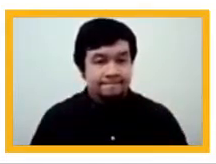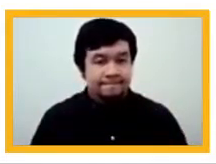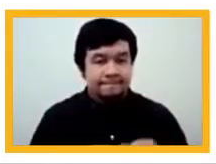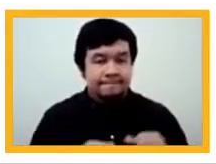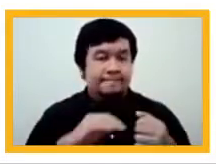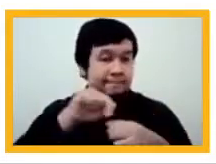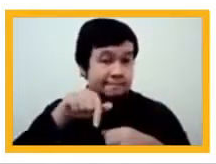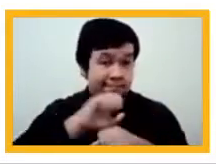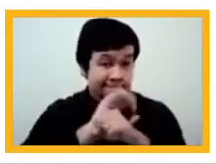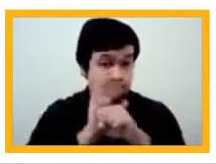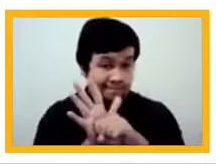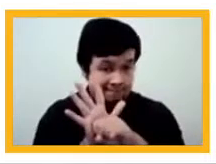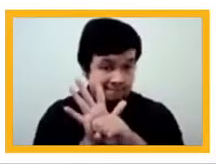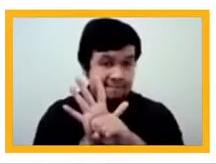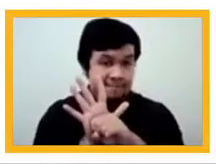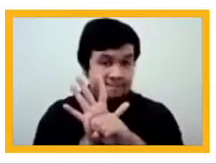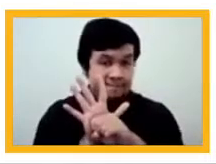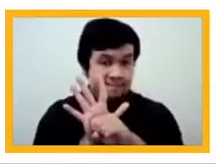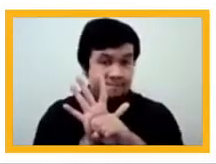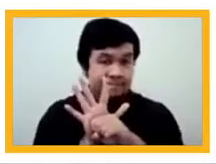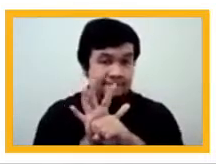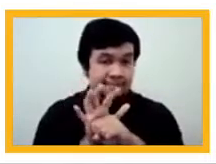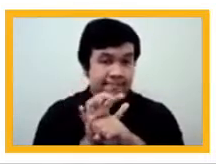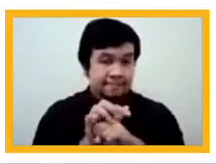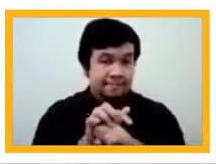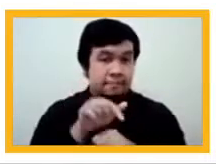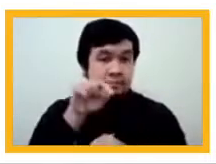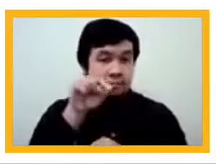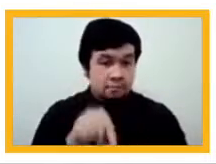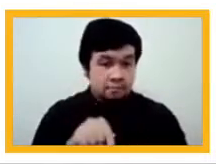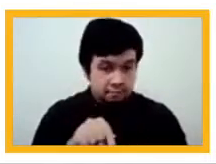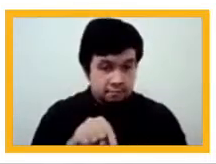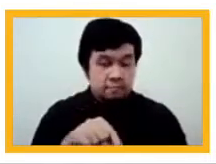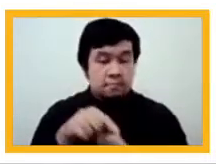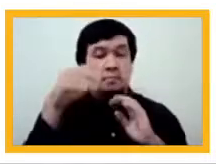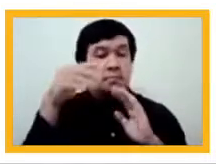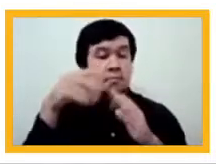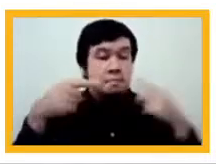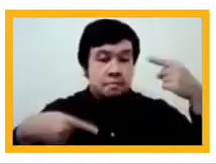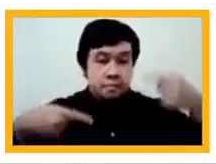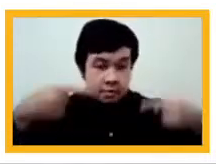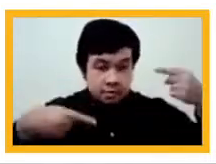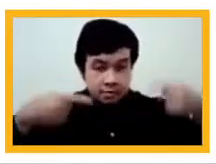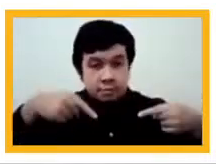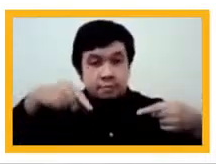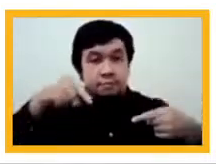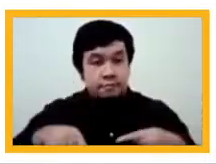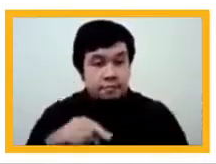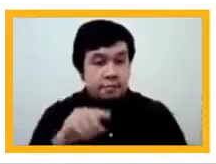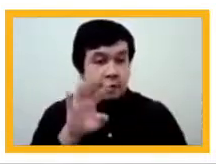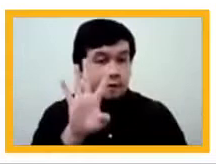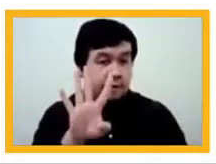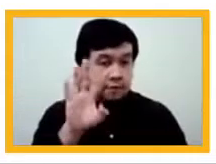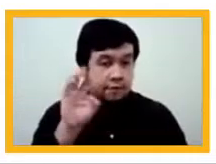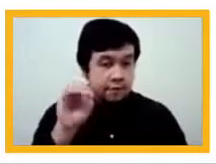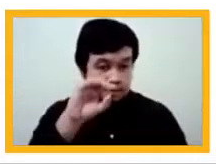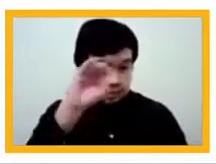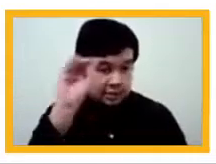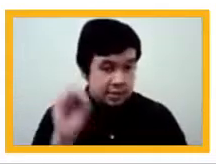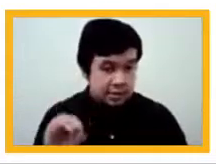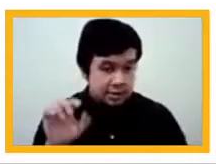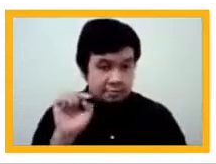the policy of allowing 49% of a university to have